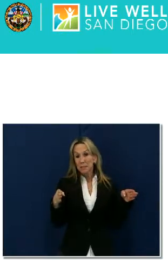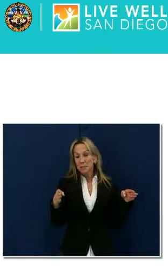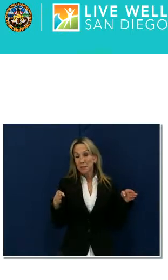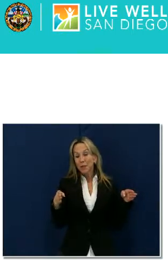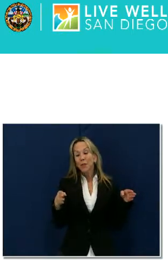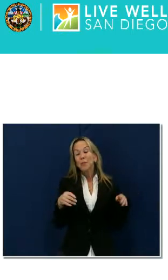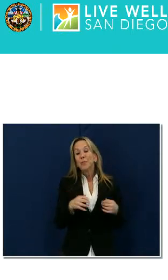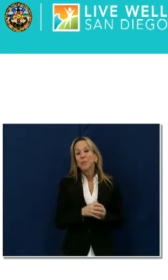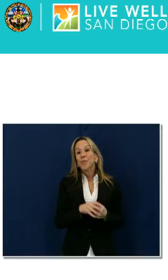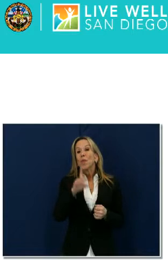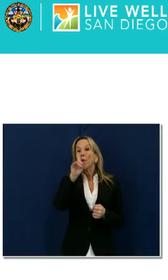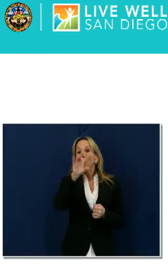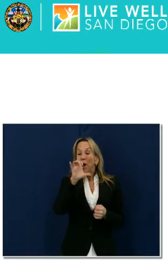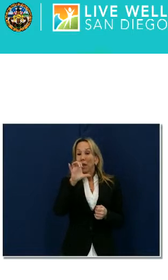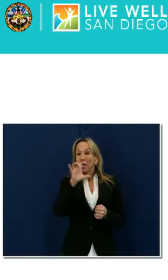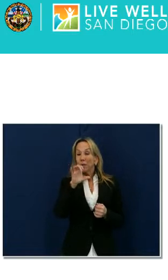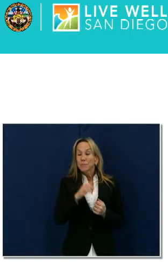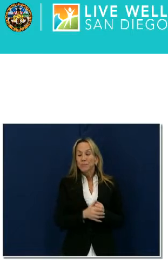a